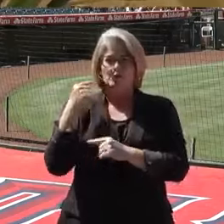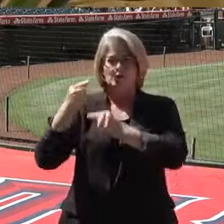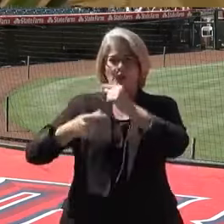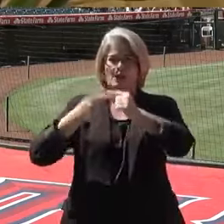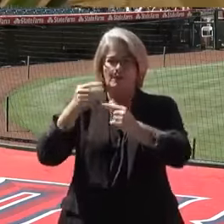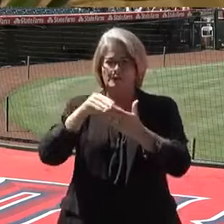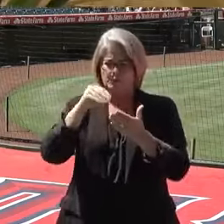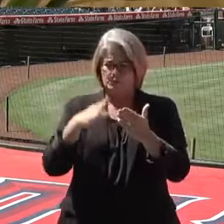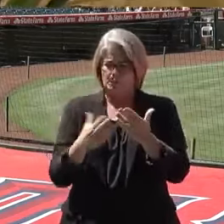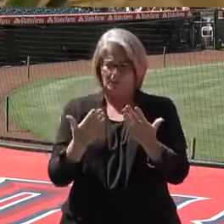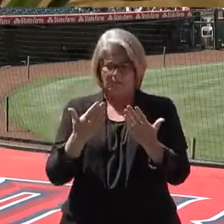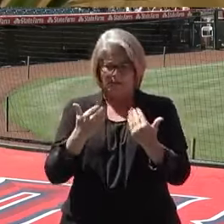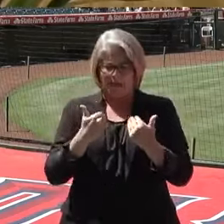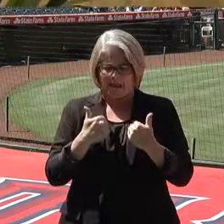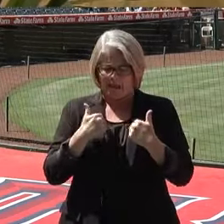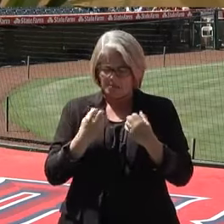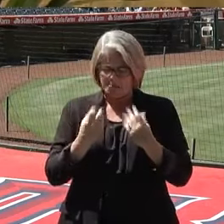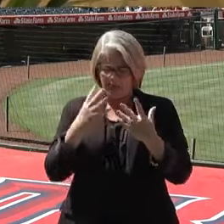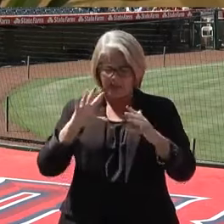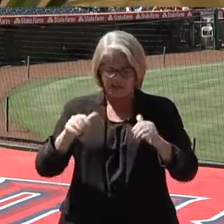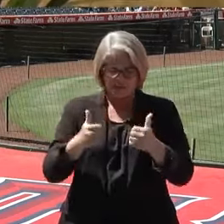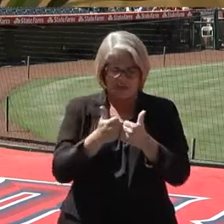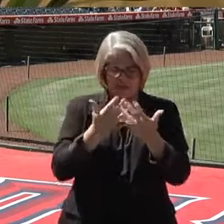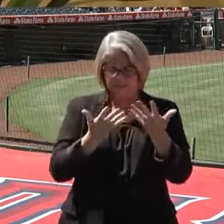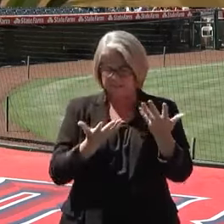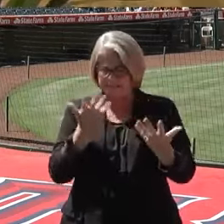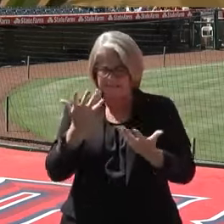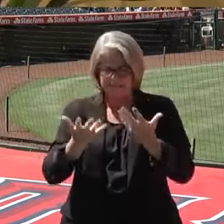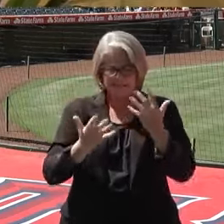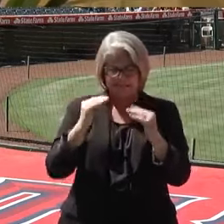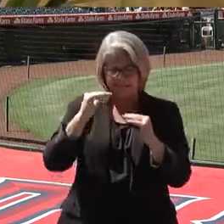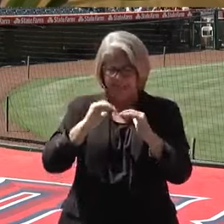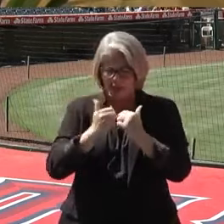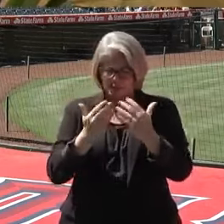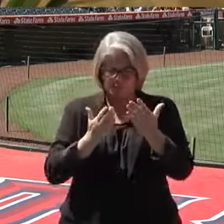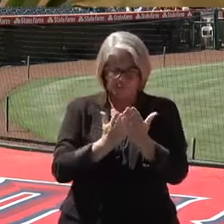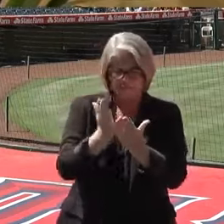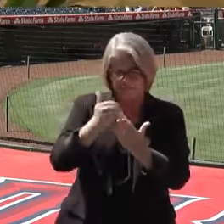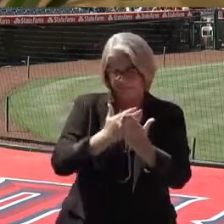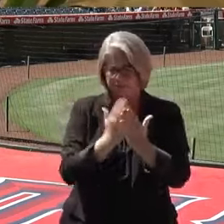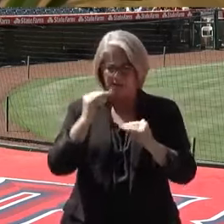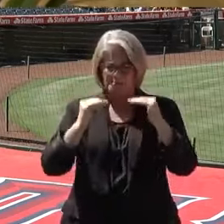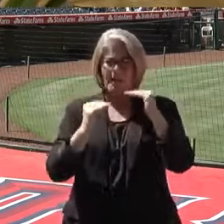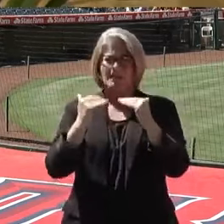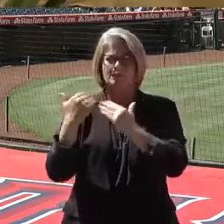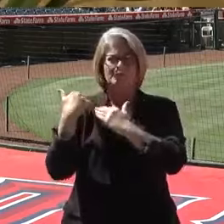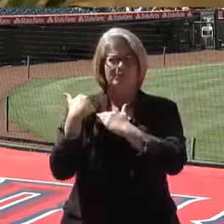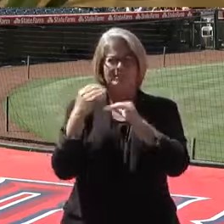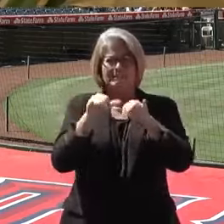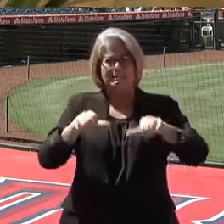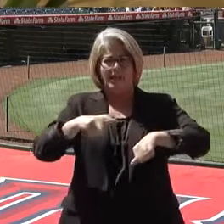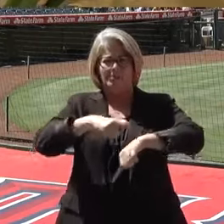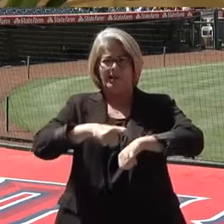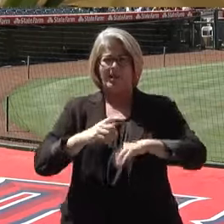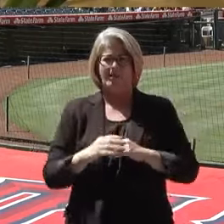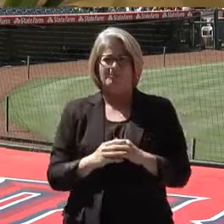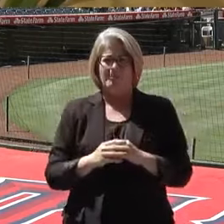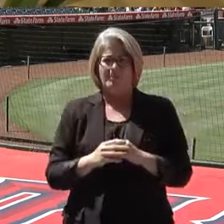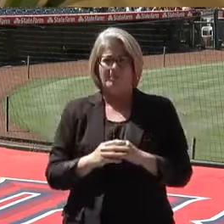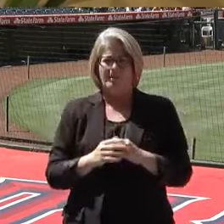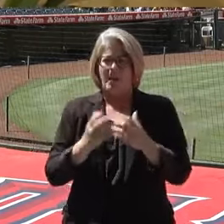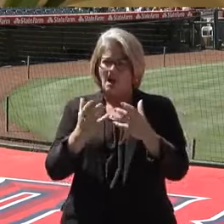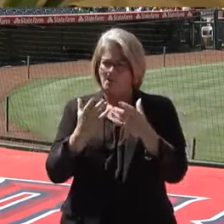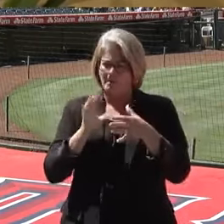facing challenges of navigating higher education while balancing life responsibilities. Like some of you, I wanted to find belonging